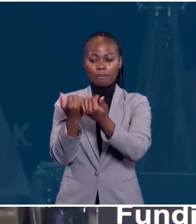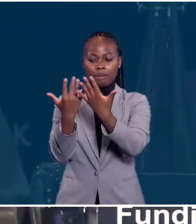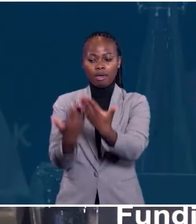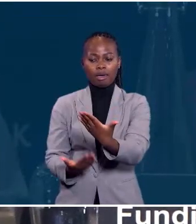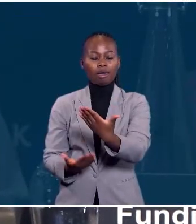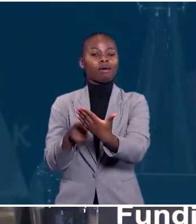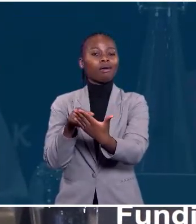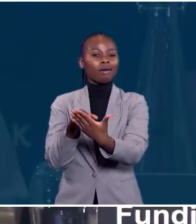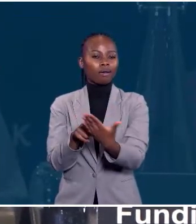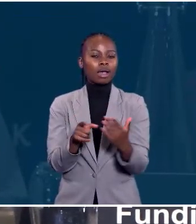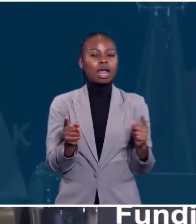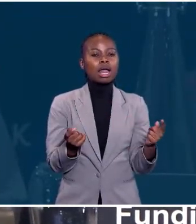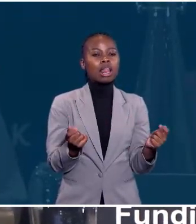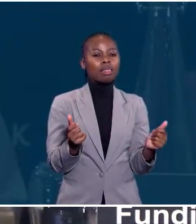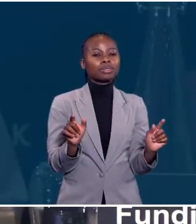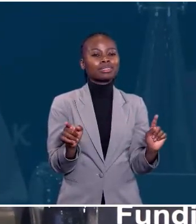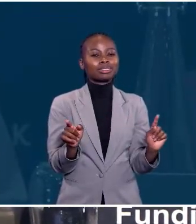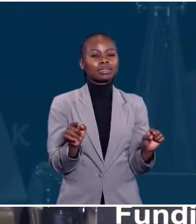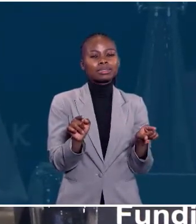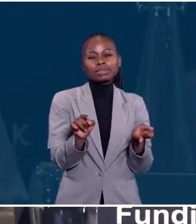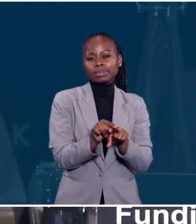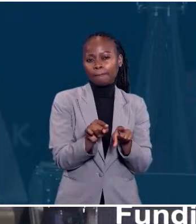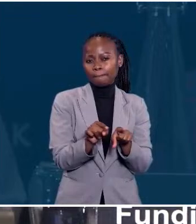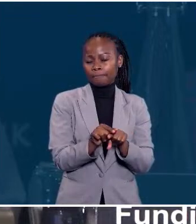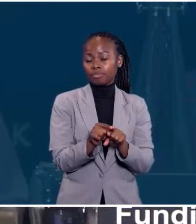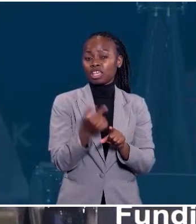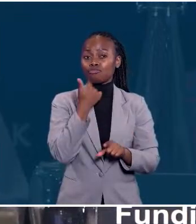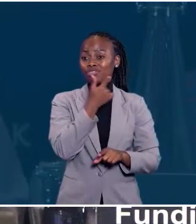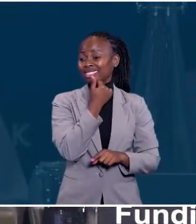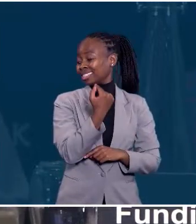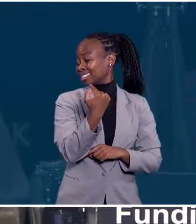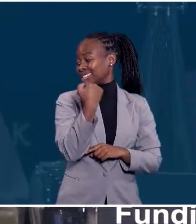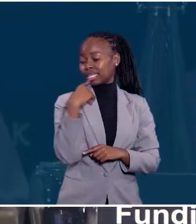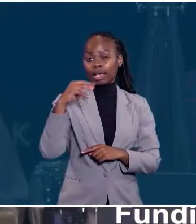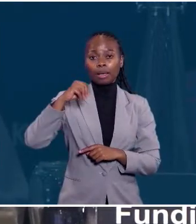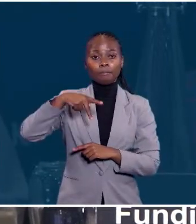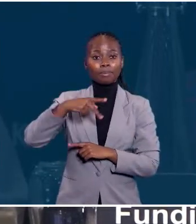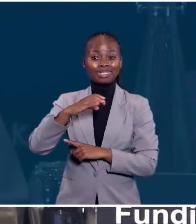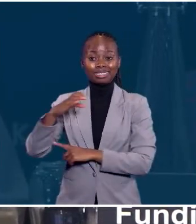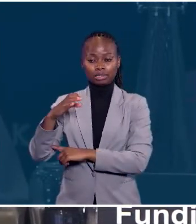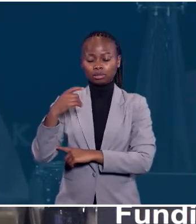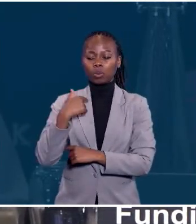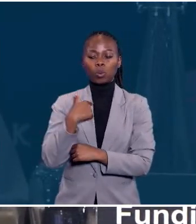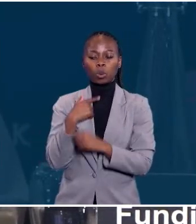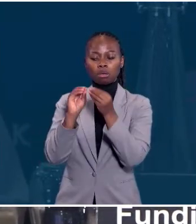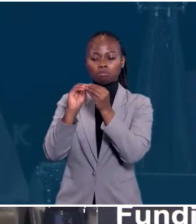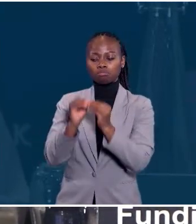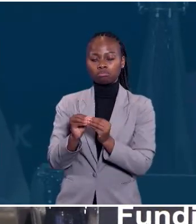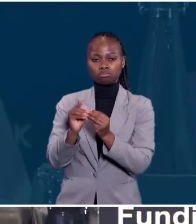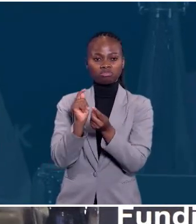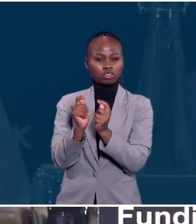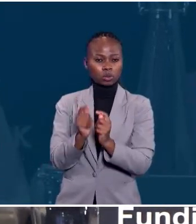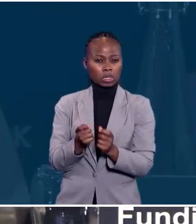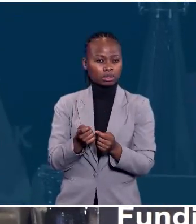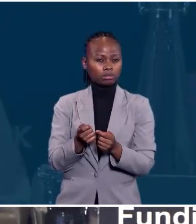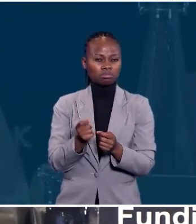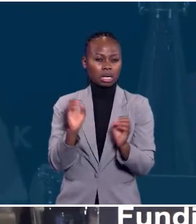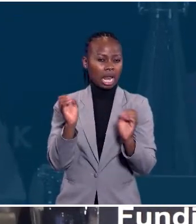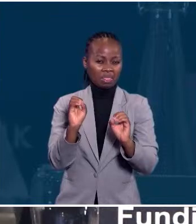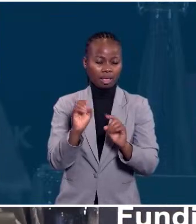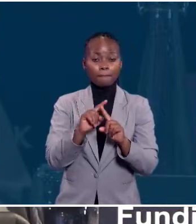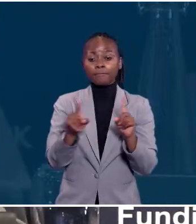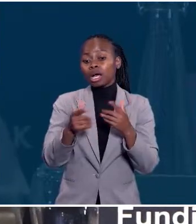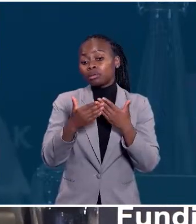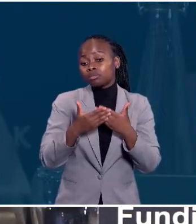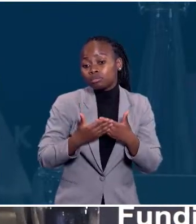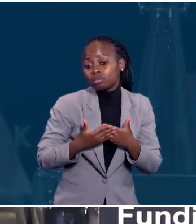our recent MPC, we didn't revise the estimates, but what we're going to look at is going forward. Do we